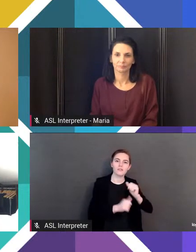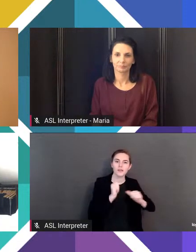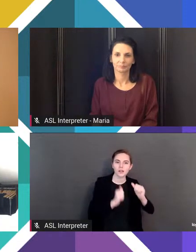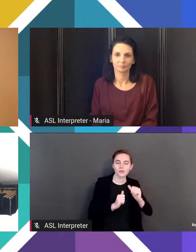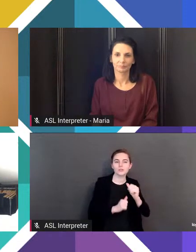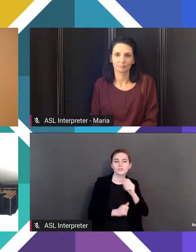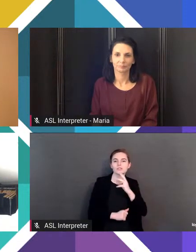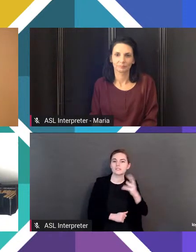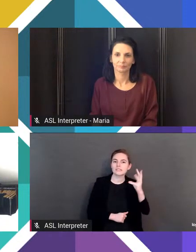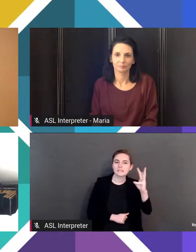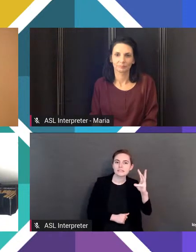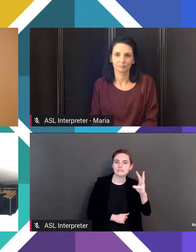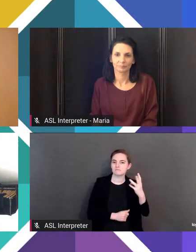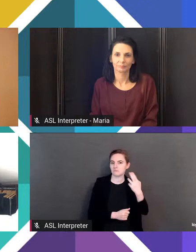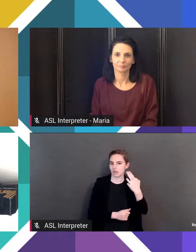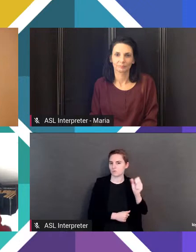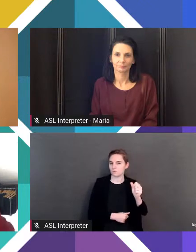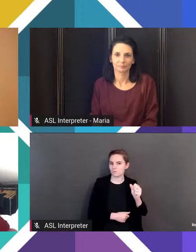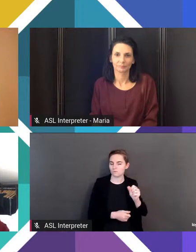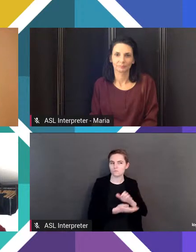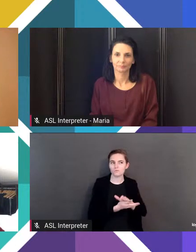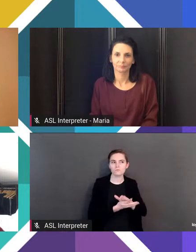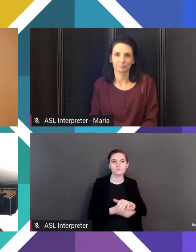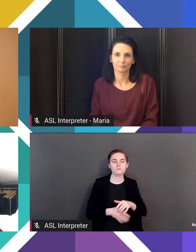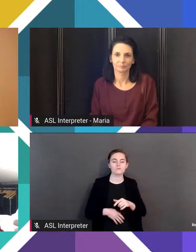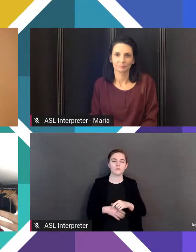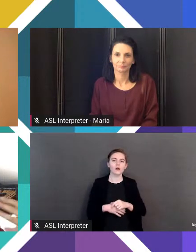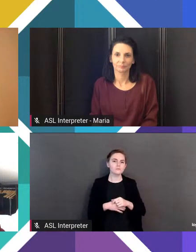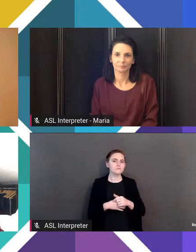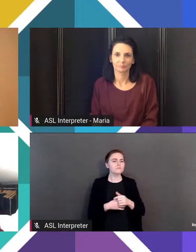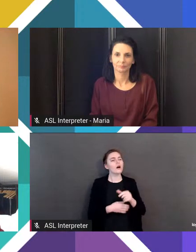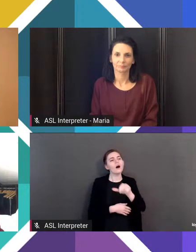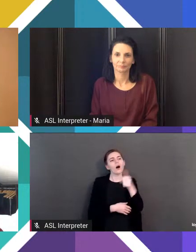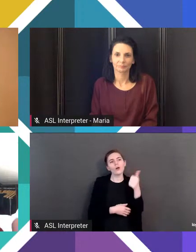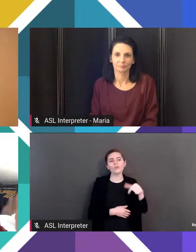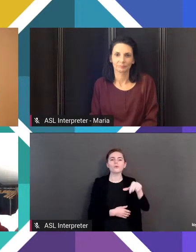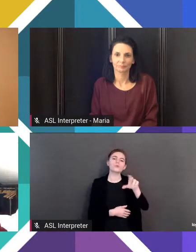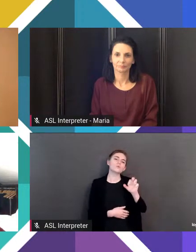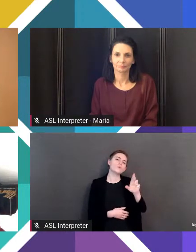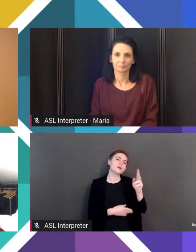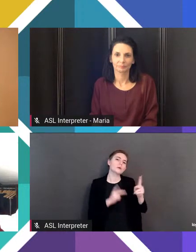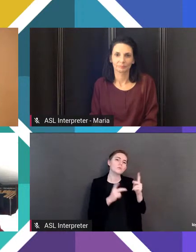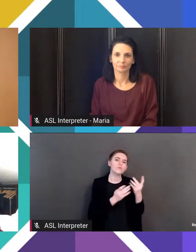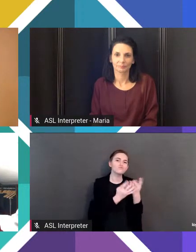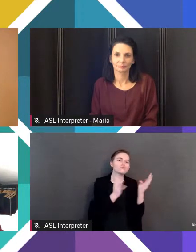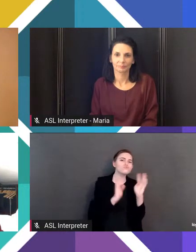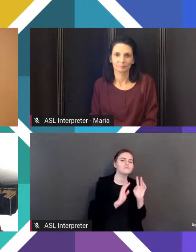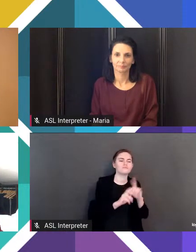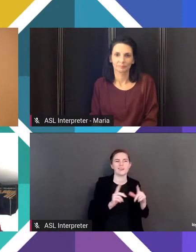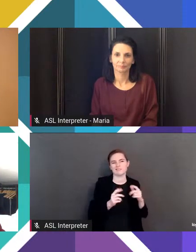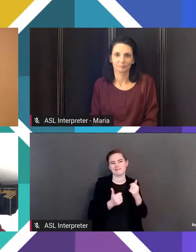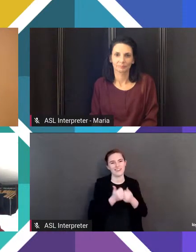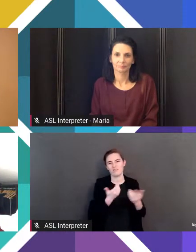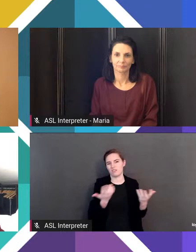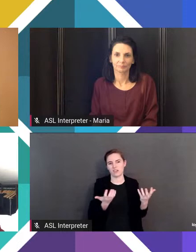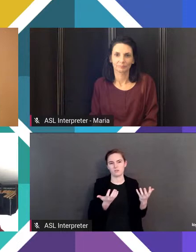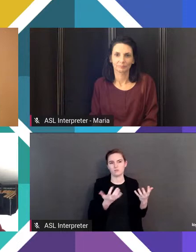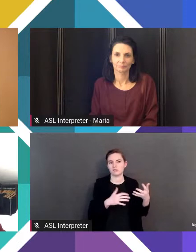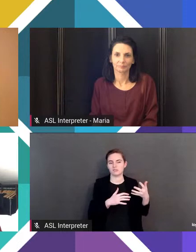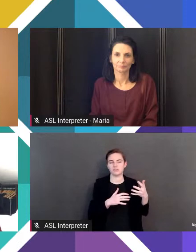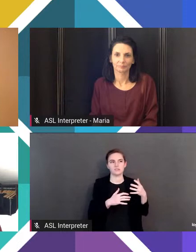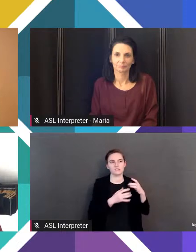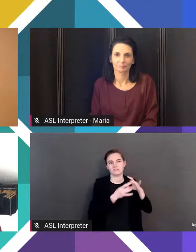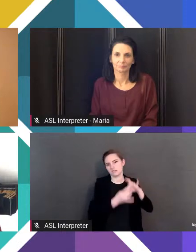even within theater, like there were other queer people, but it was still, you know, everything's like rooted in